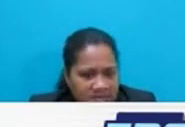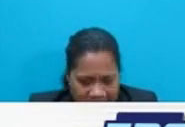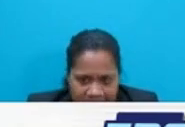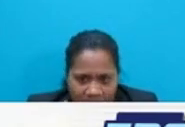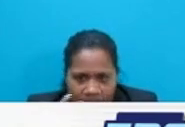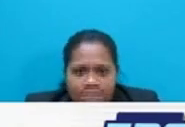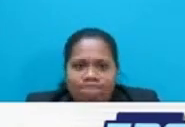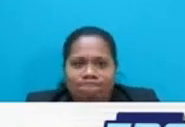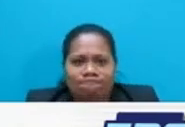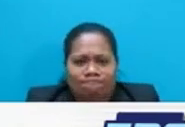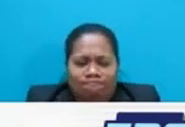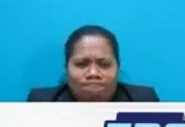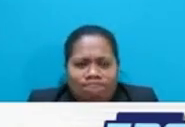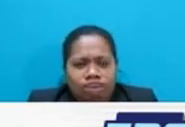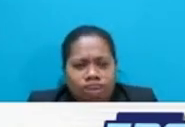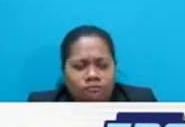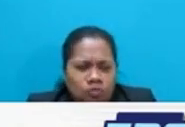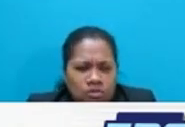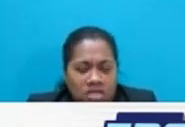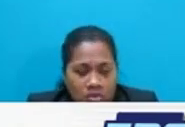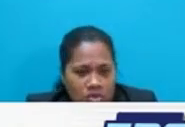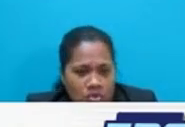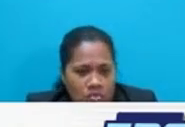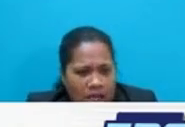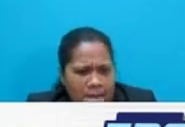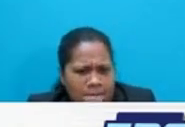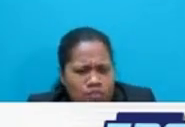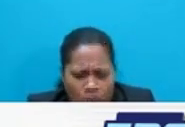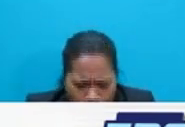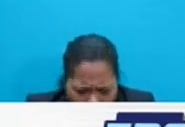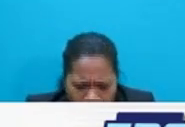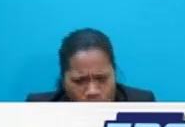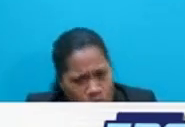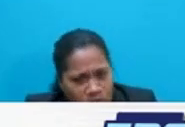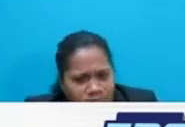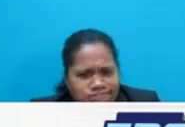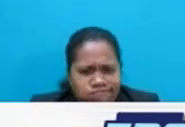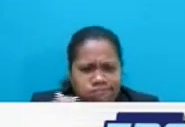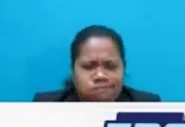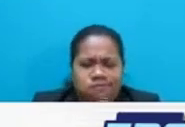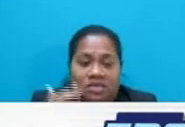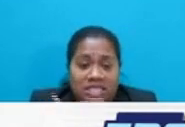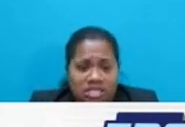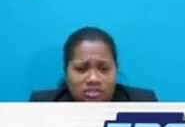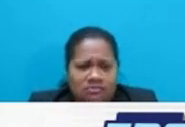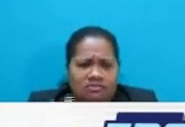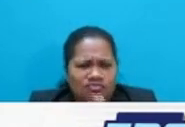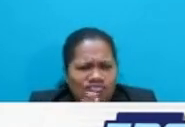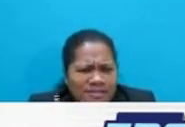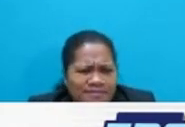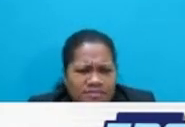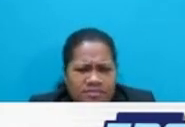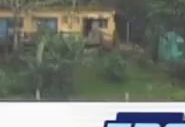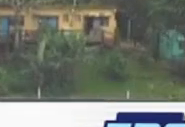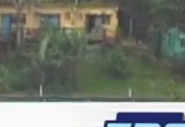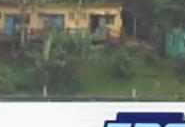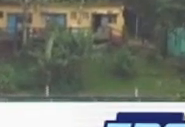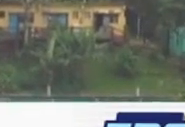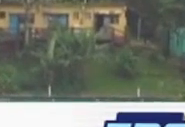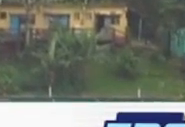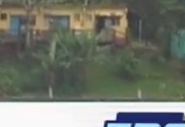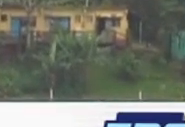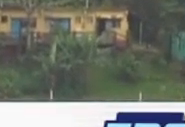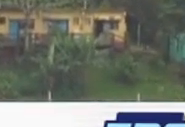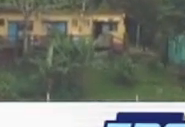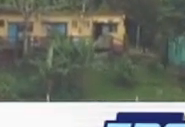want specialized degrees. They want to build new industries. They want access to new technology.